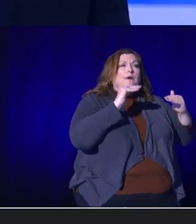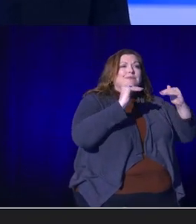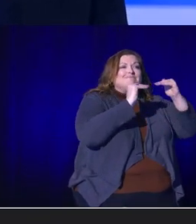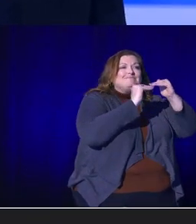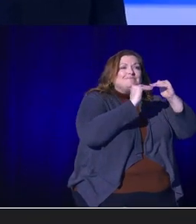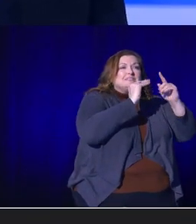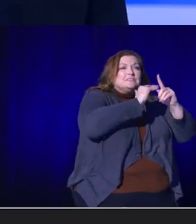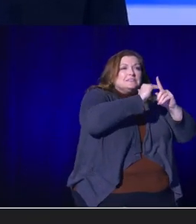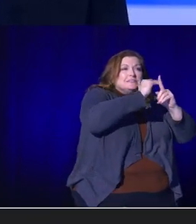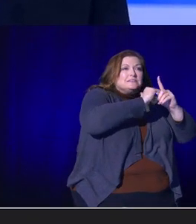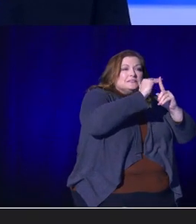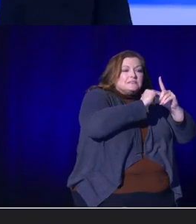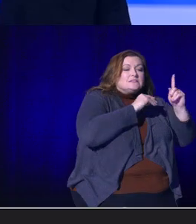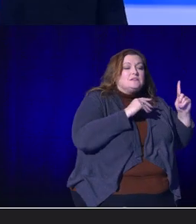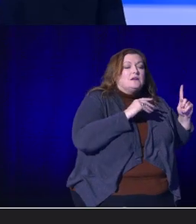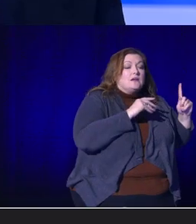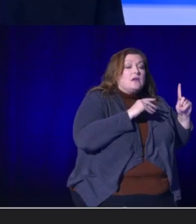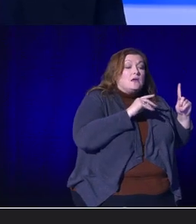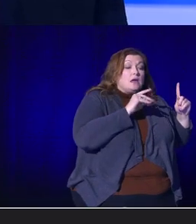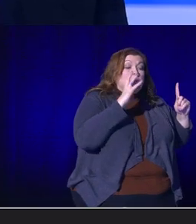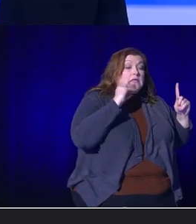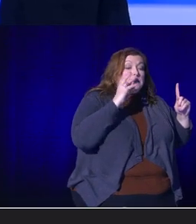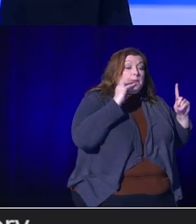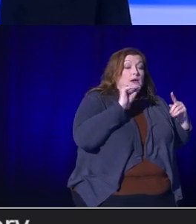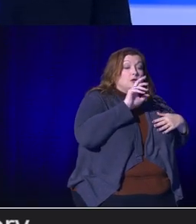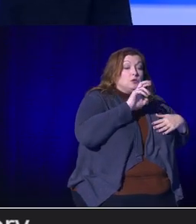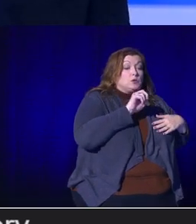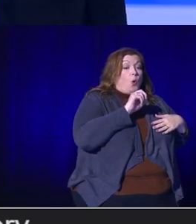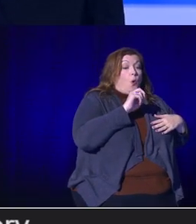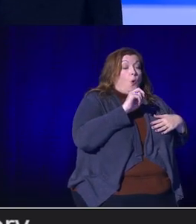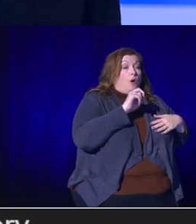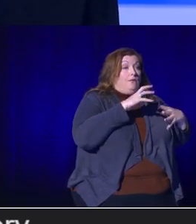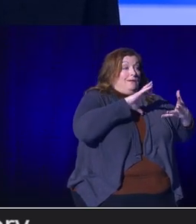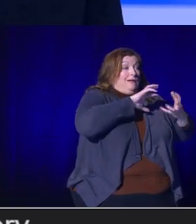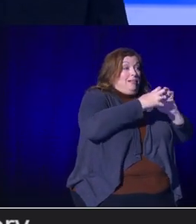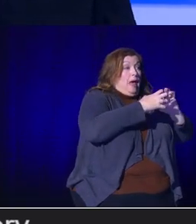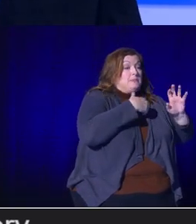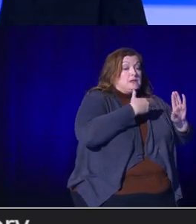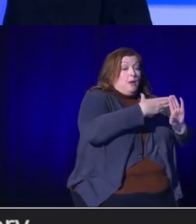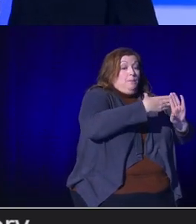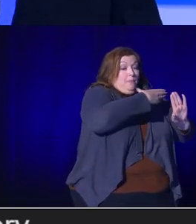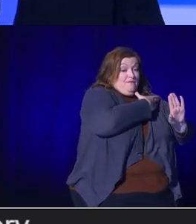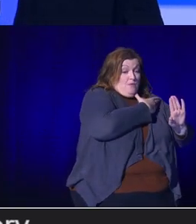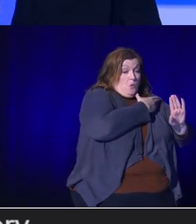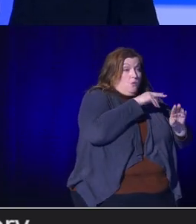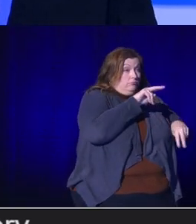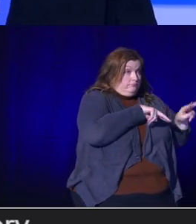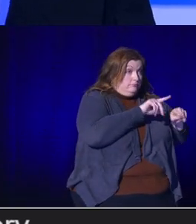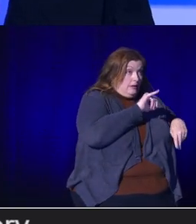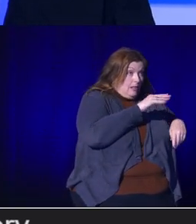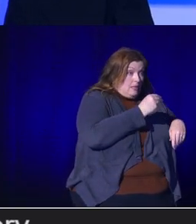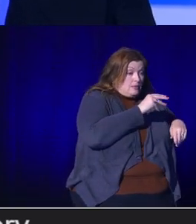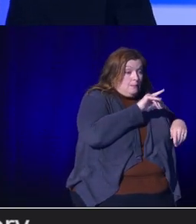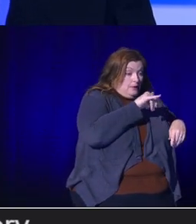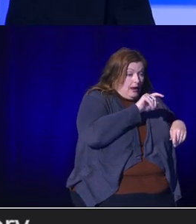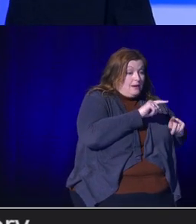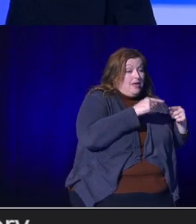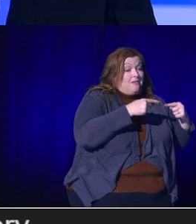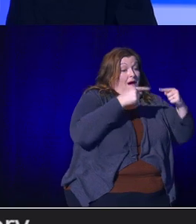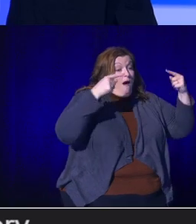prior to the observation of lithium plating, where the opposite was the case in the transient charging. We observed plating, which